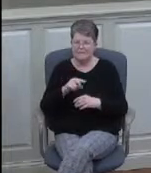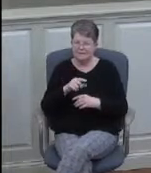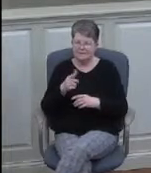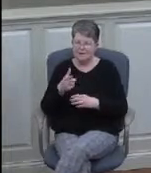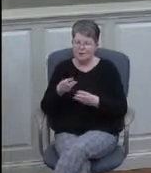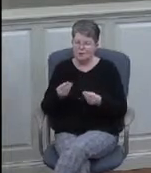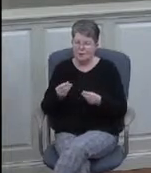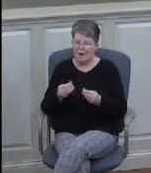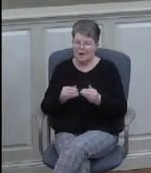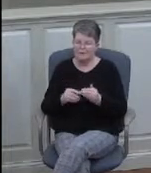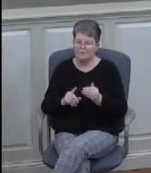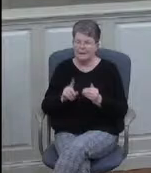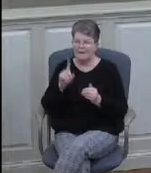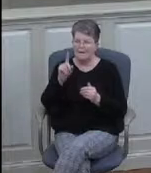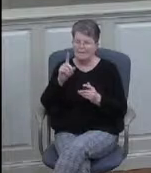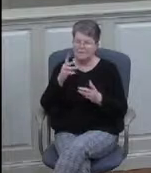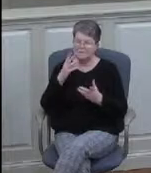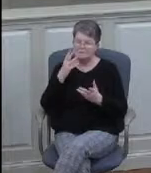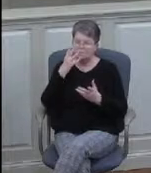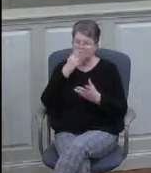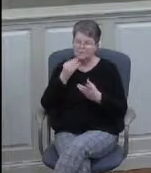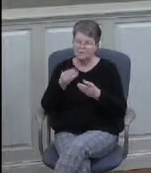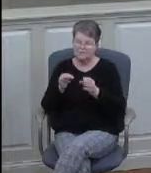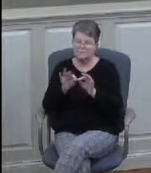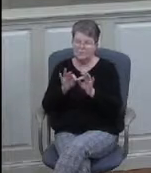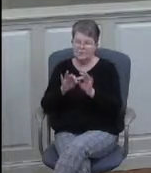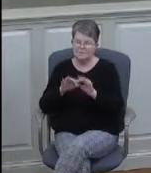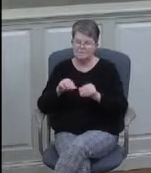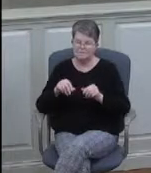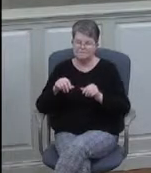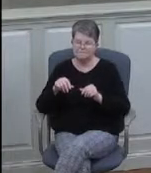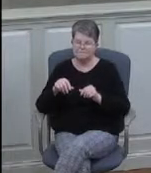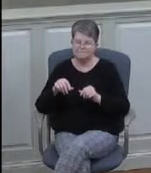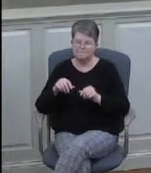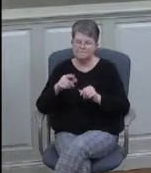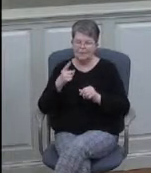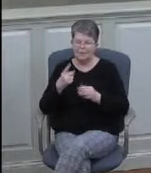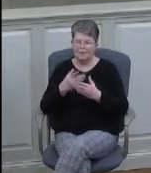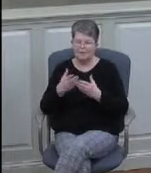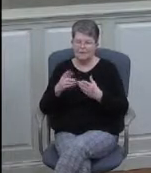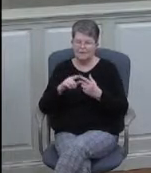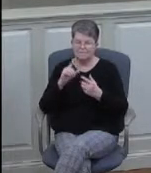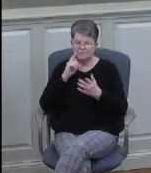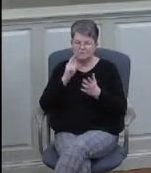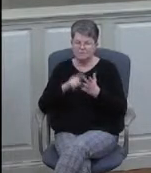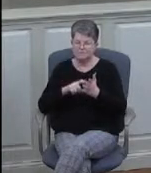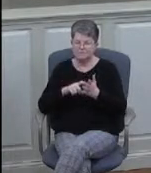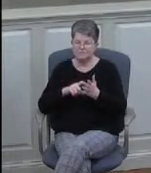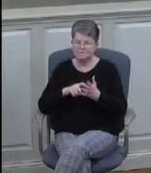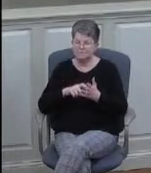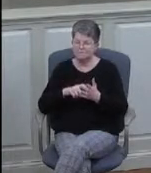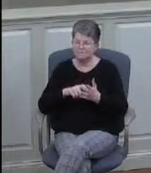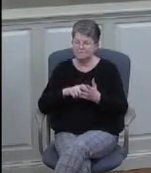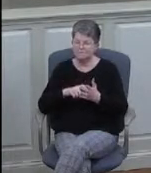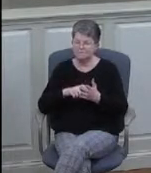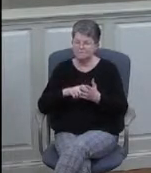is pretty important. This one thing to note, it was broken out in